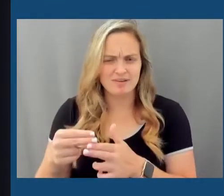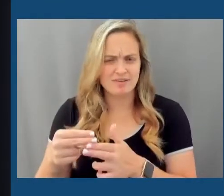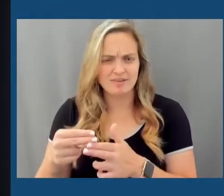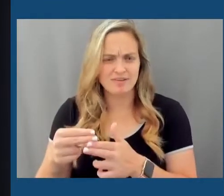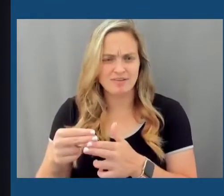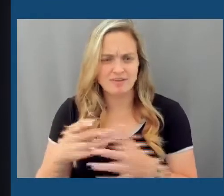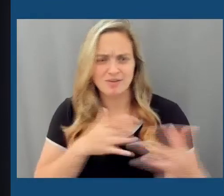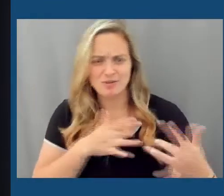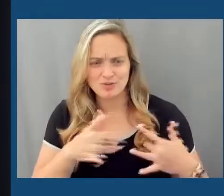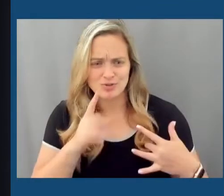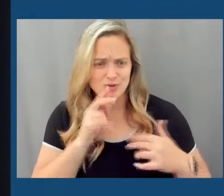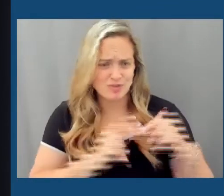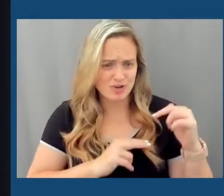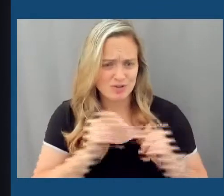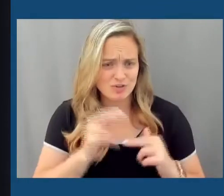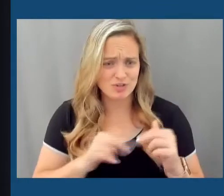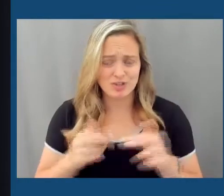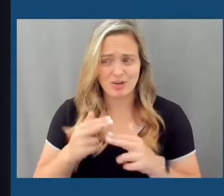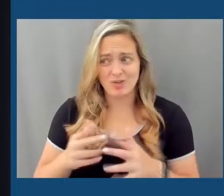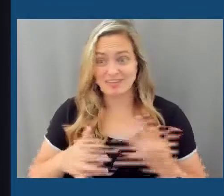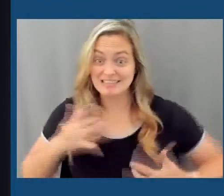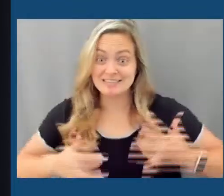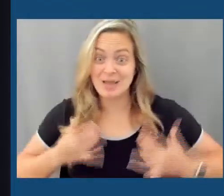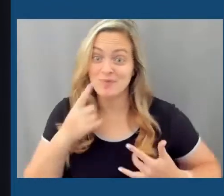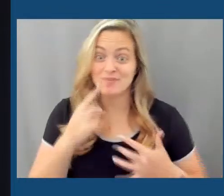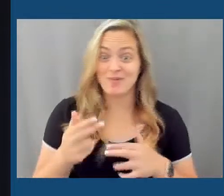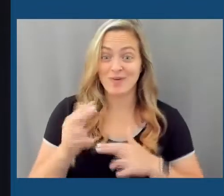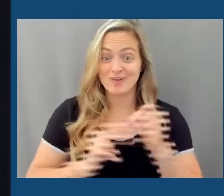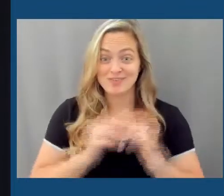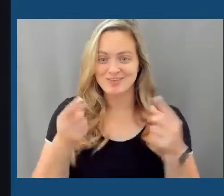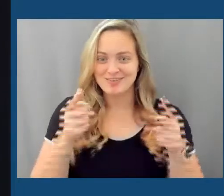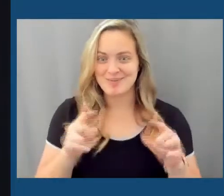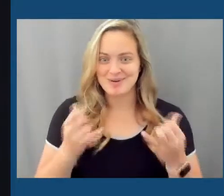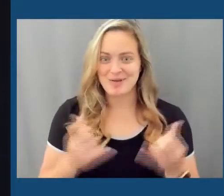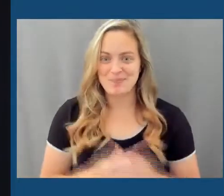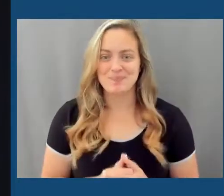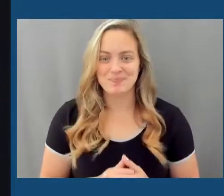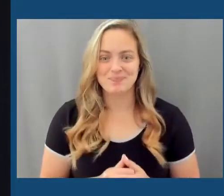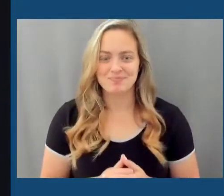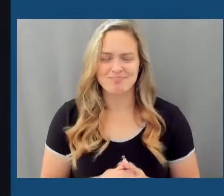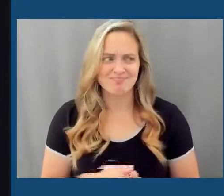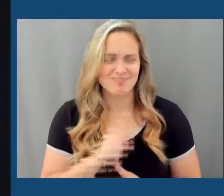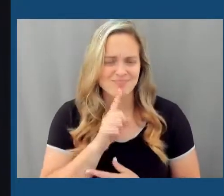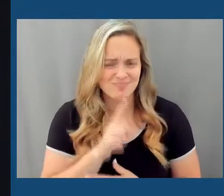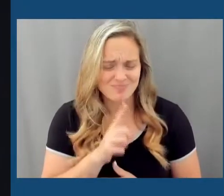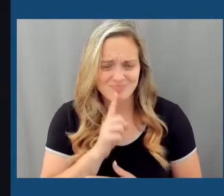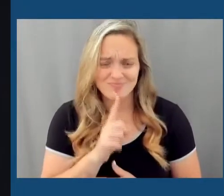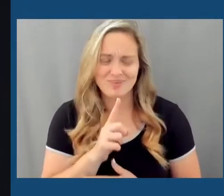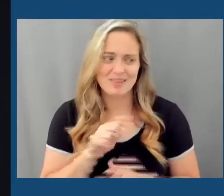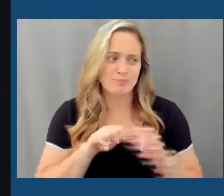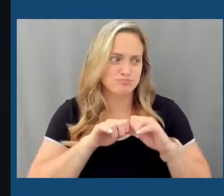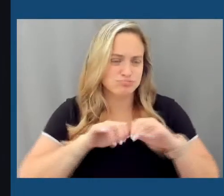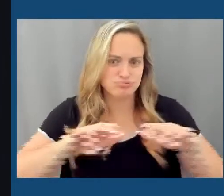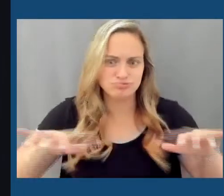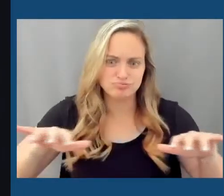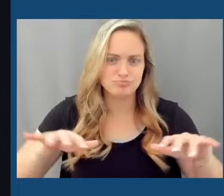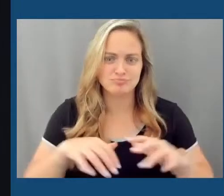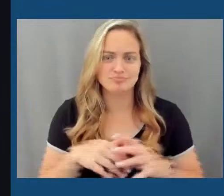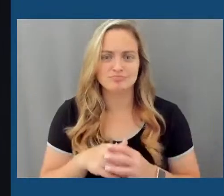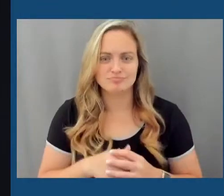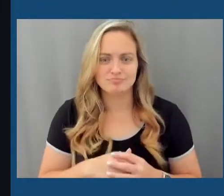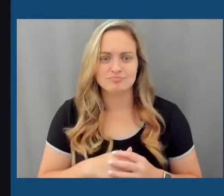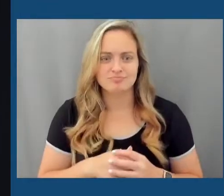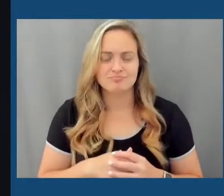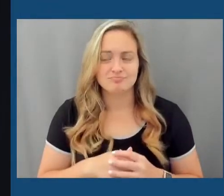concern of construction, and I call it the excitement of construction that's going on. It's really, really contagious. And that's all